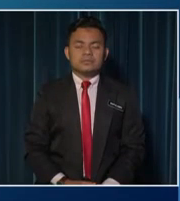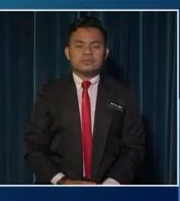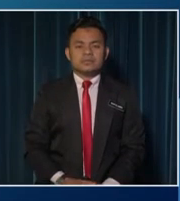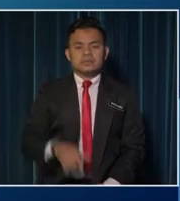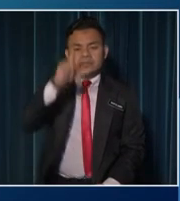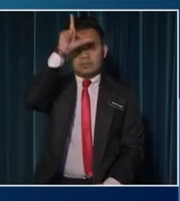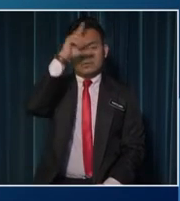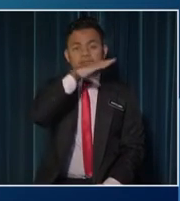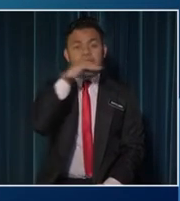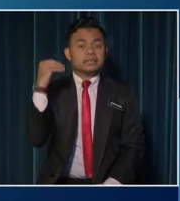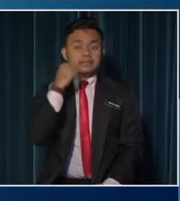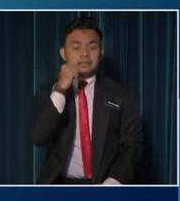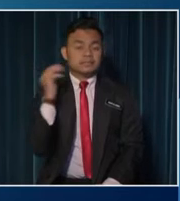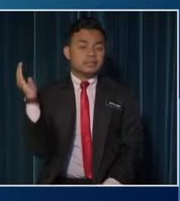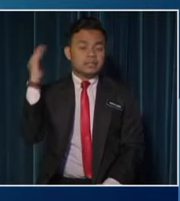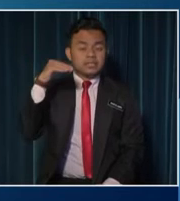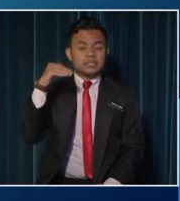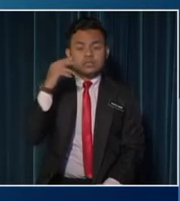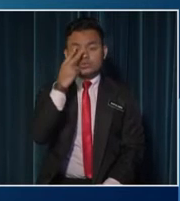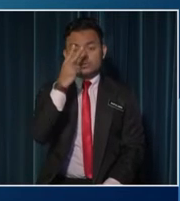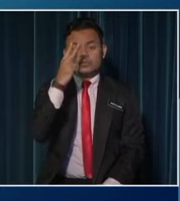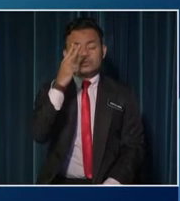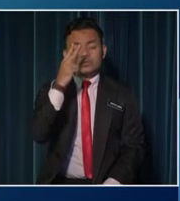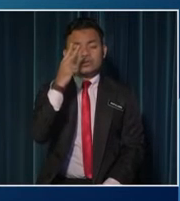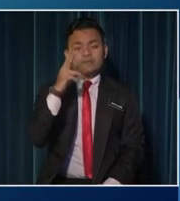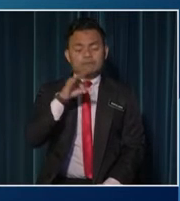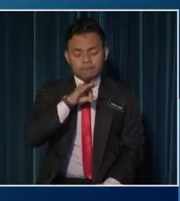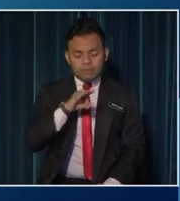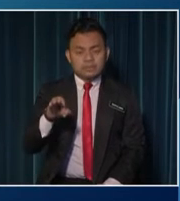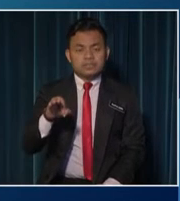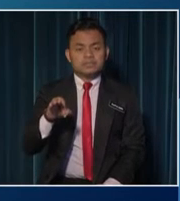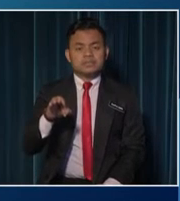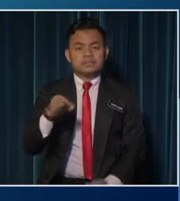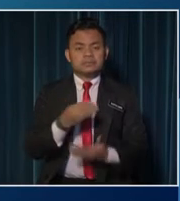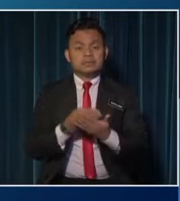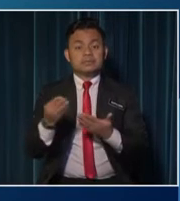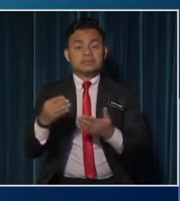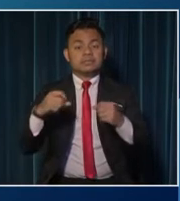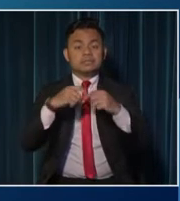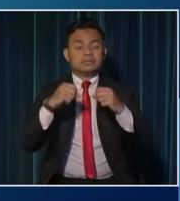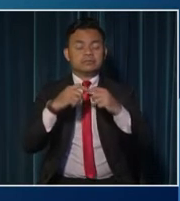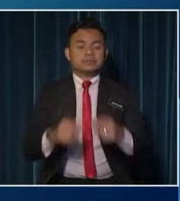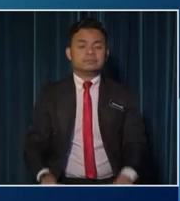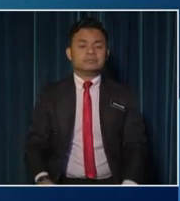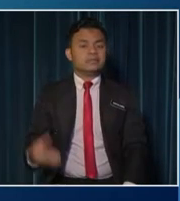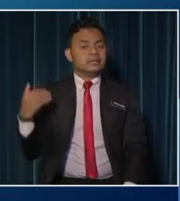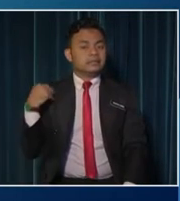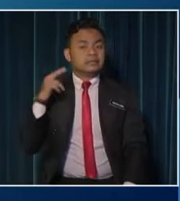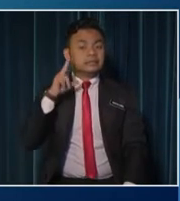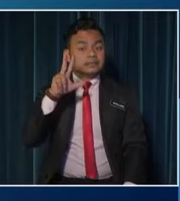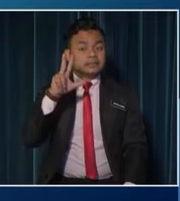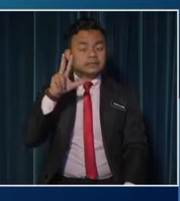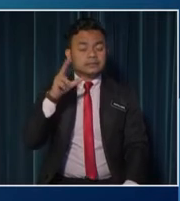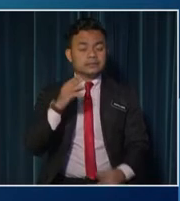Boys and girls, let's look at the functions of the electrical components. There are 3 electrical